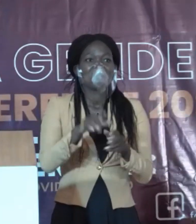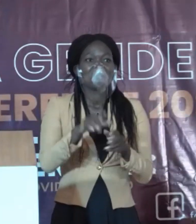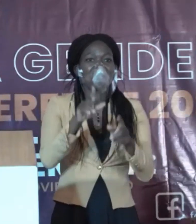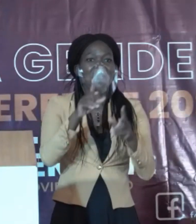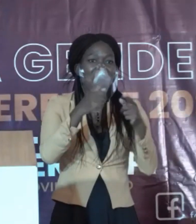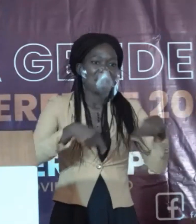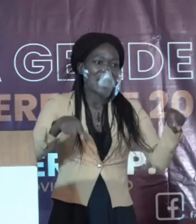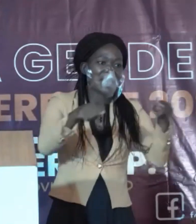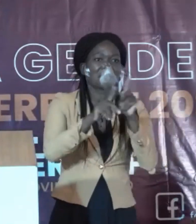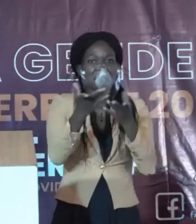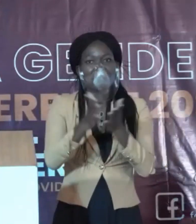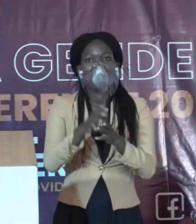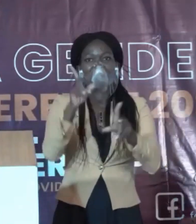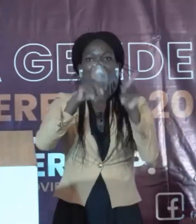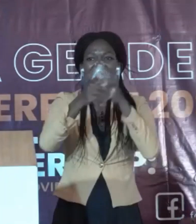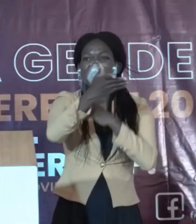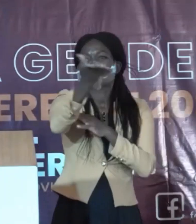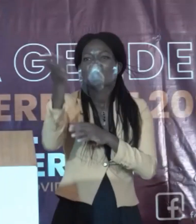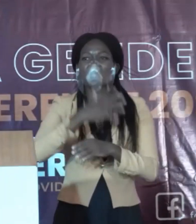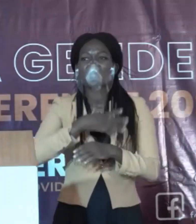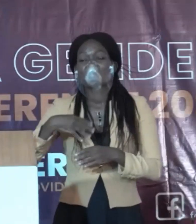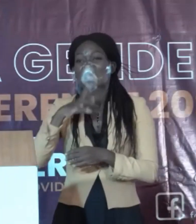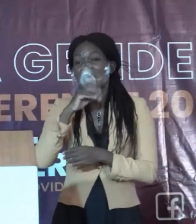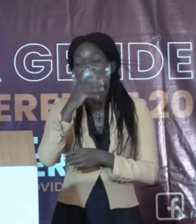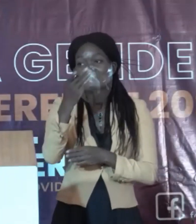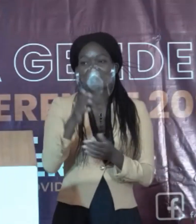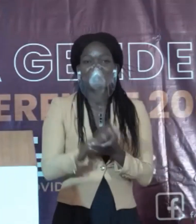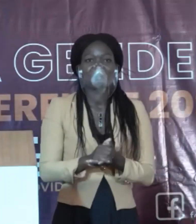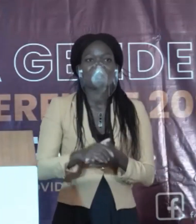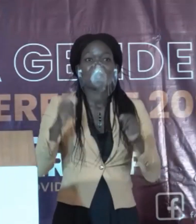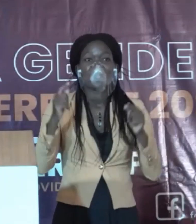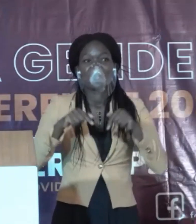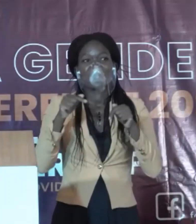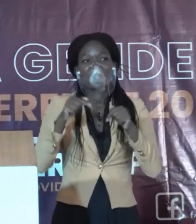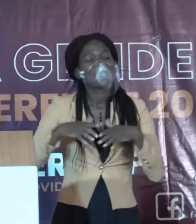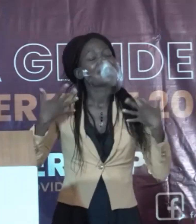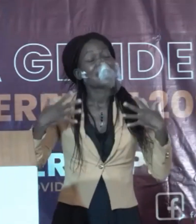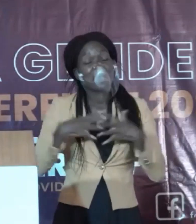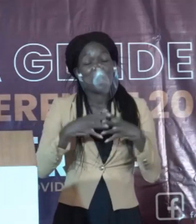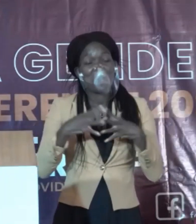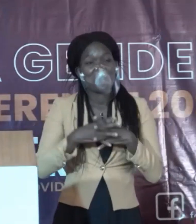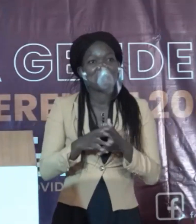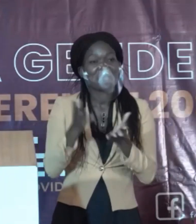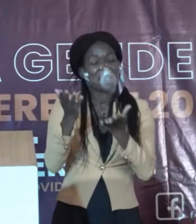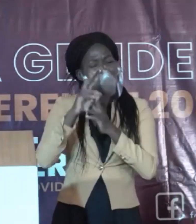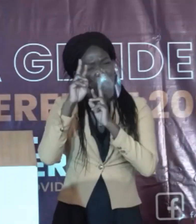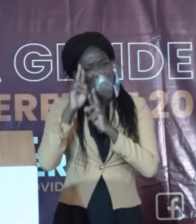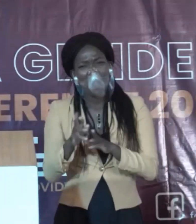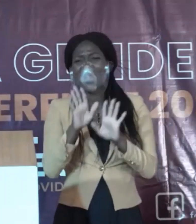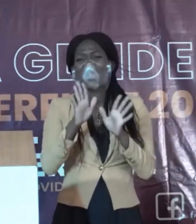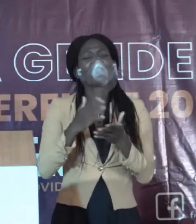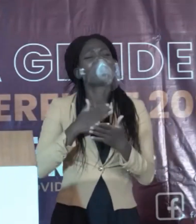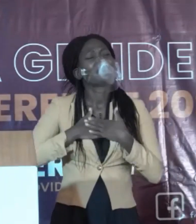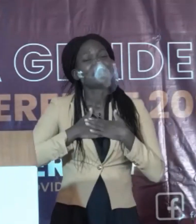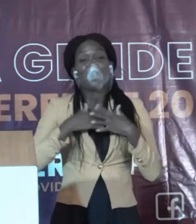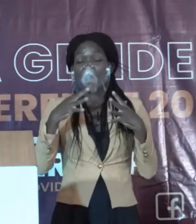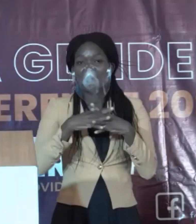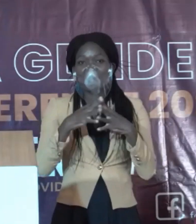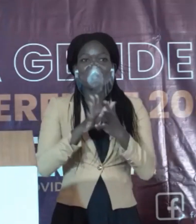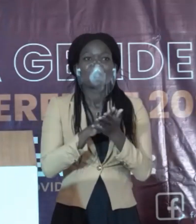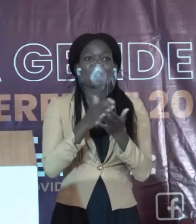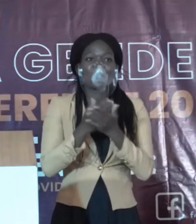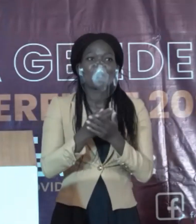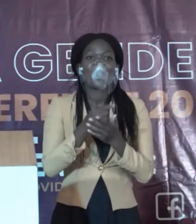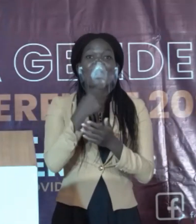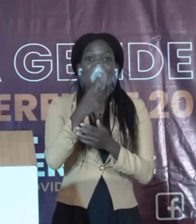the conference, ladies and gentlemen. Today, I feel honored to make a few remarks at the closing ceremony